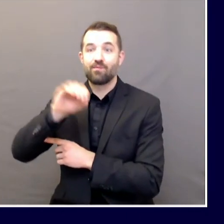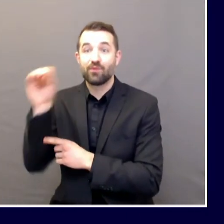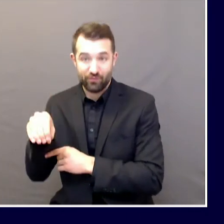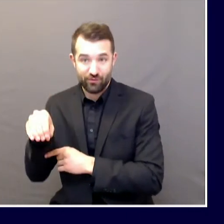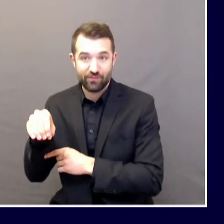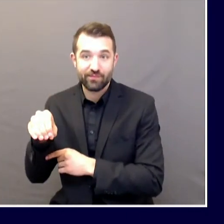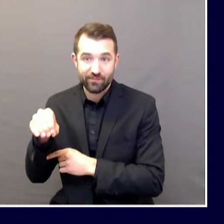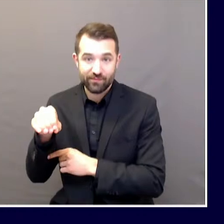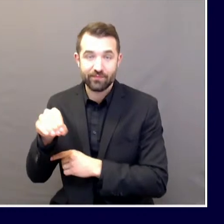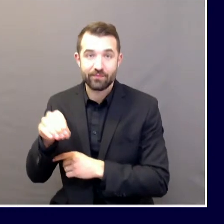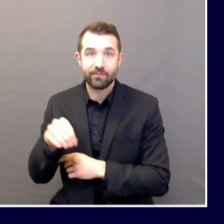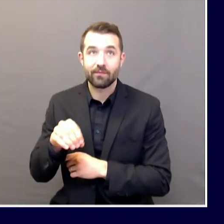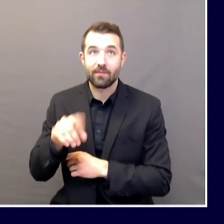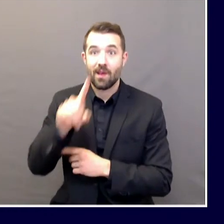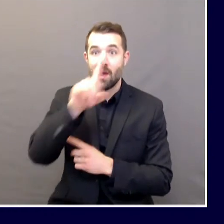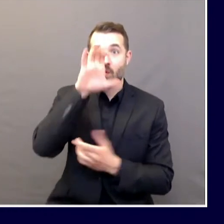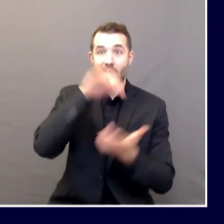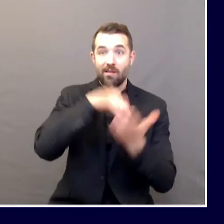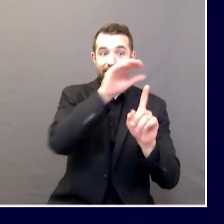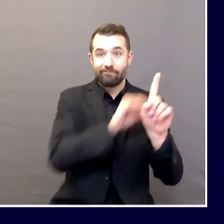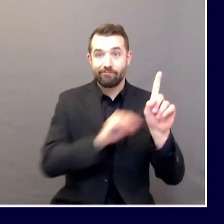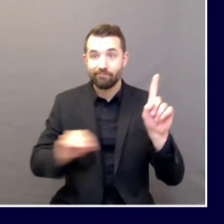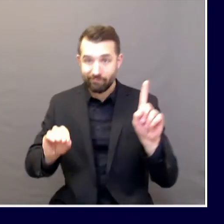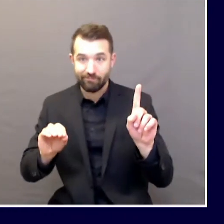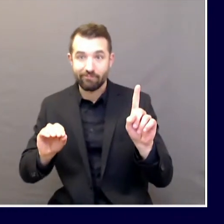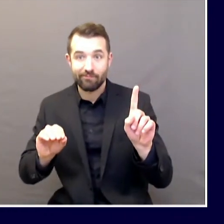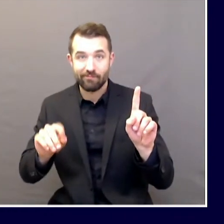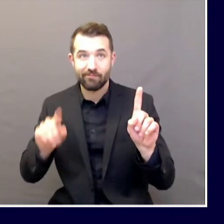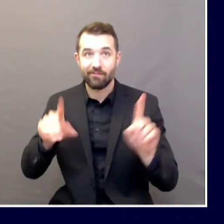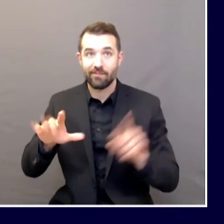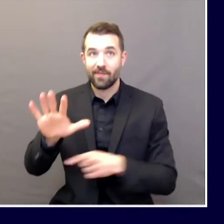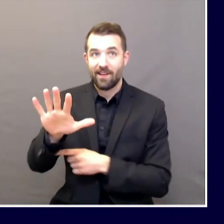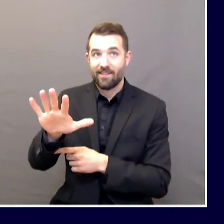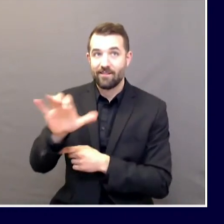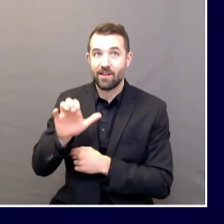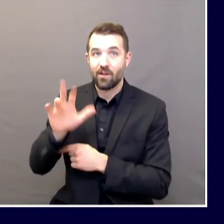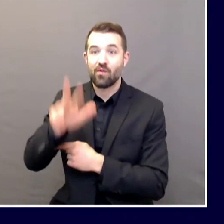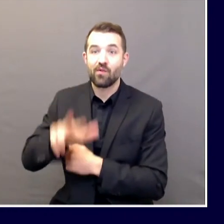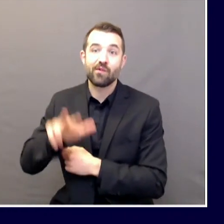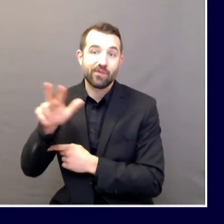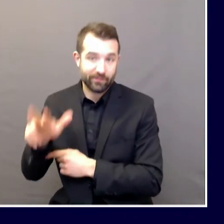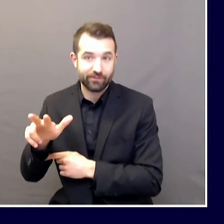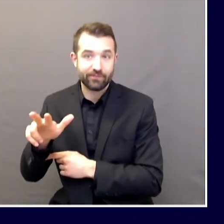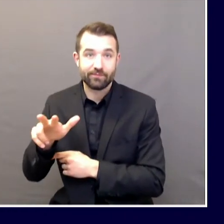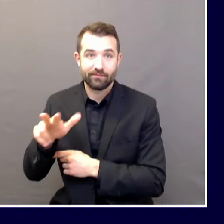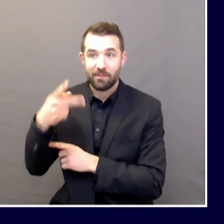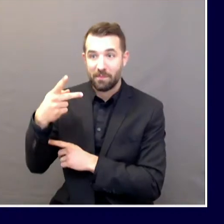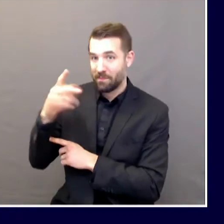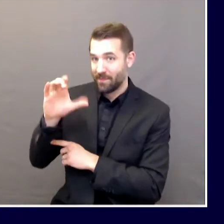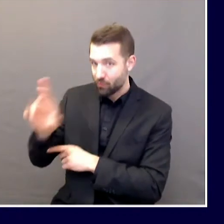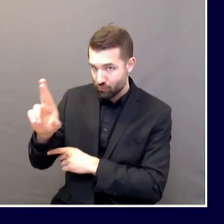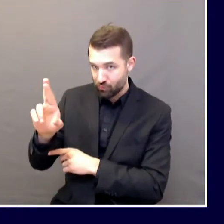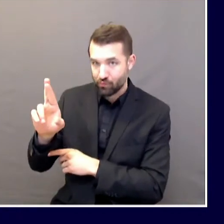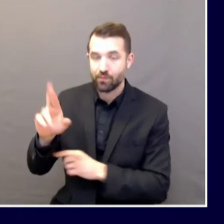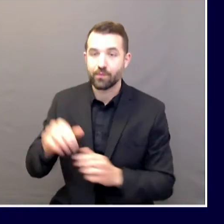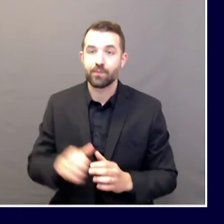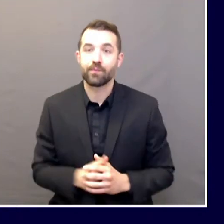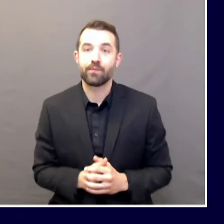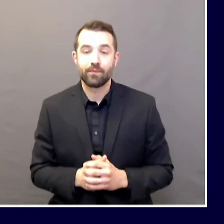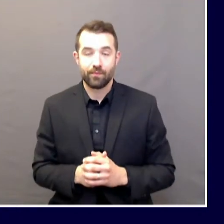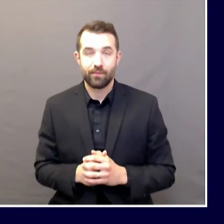our testing volume stands at 533 PCR tests for every 100,000